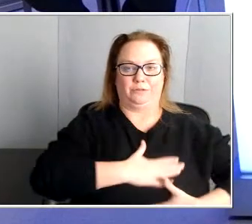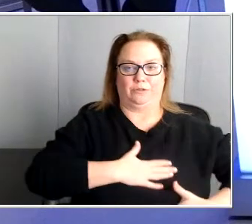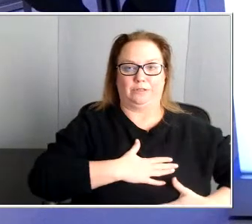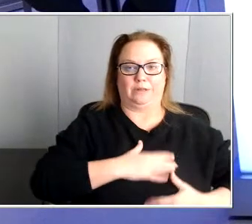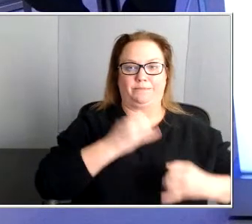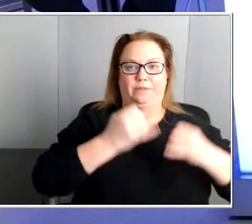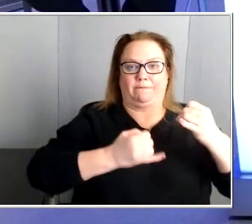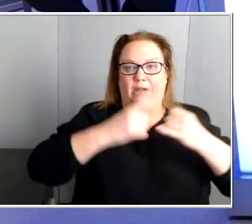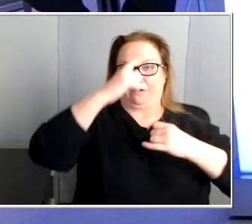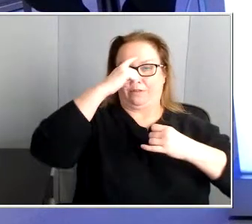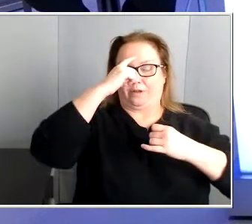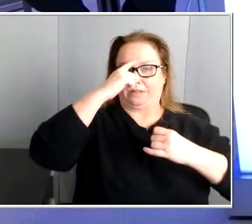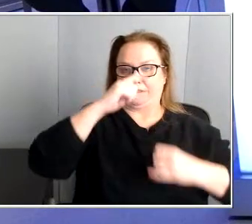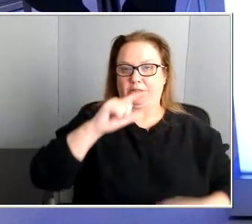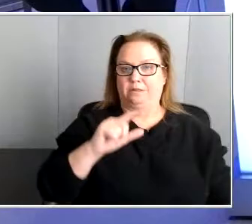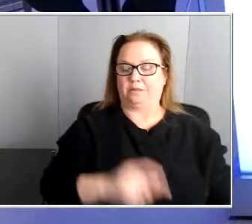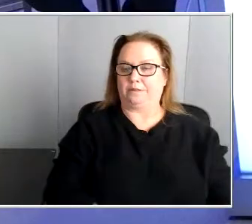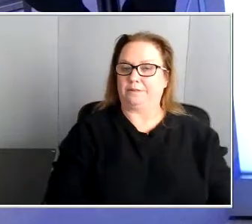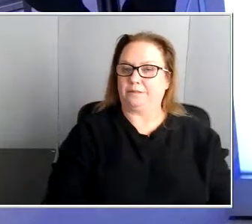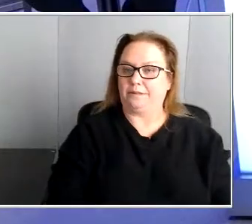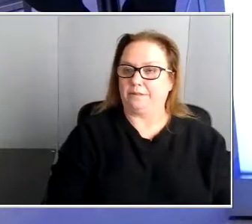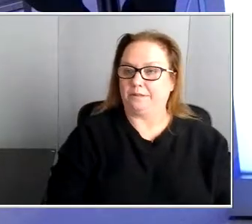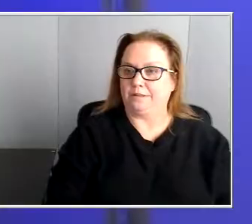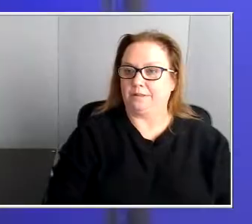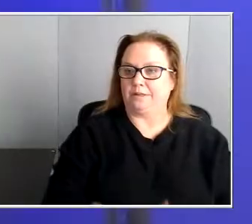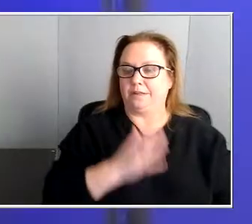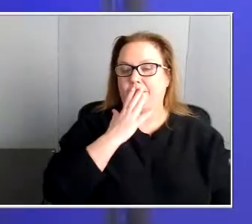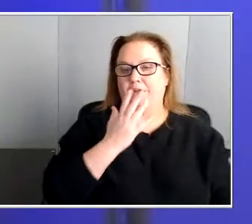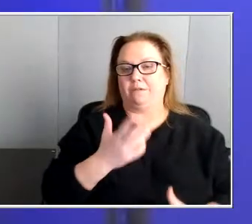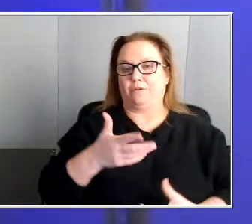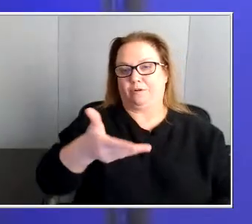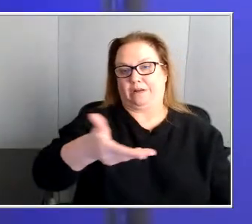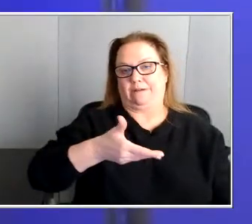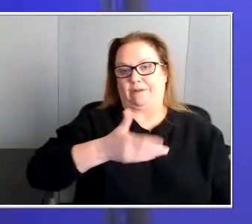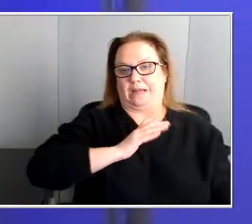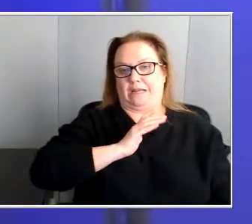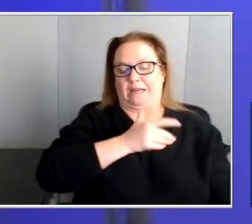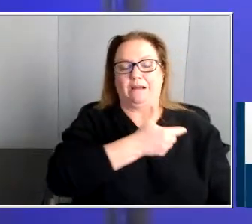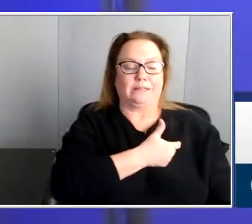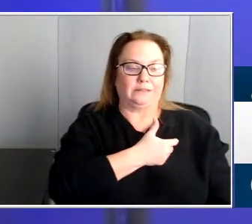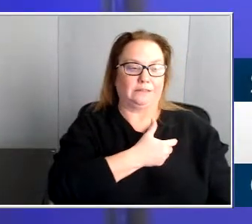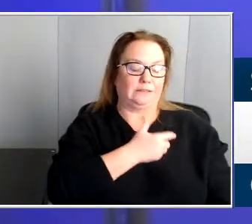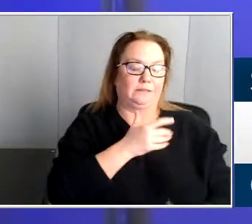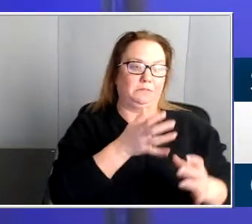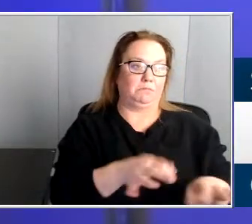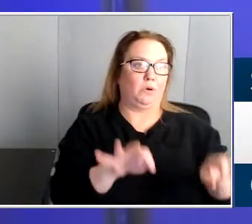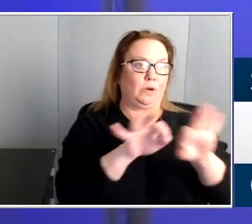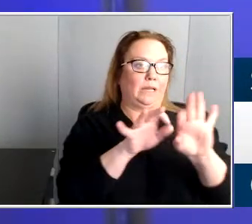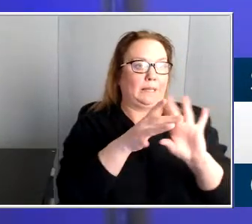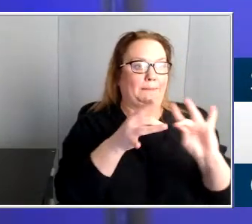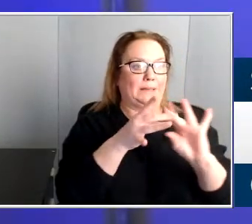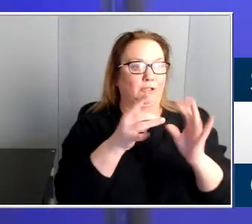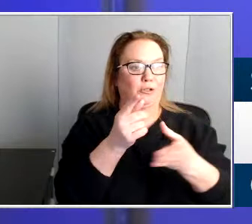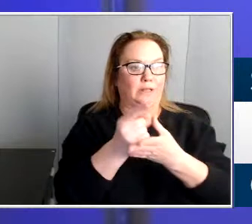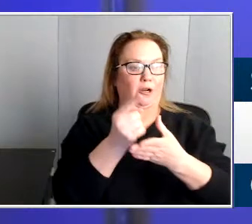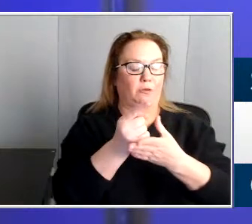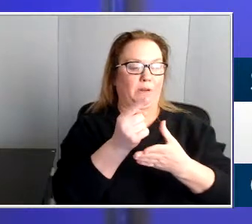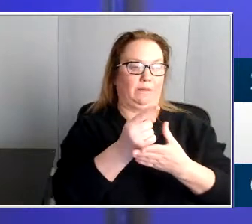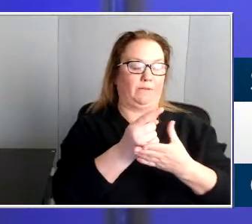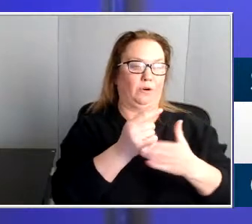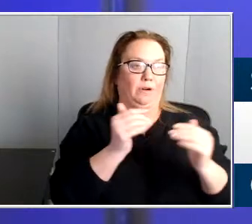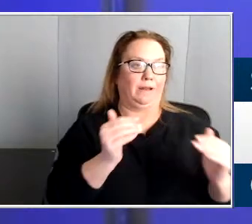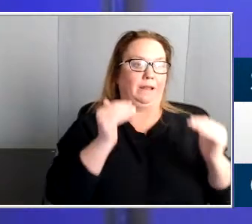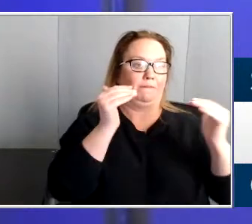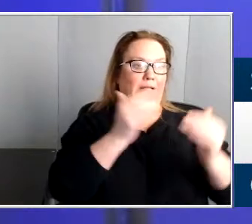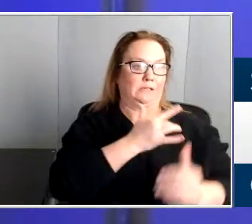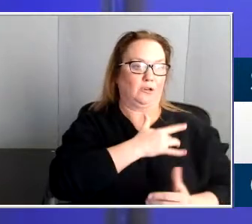from our guest, Dr. Danter. No, thank you very much for having us. I think it's important to get the message about what the therapies are for advanced heart failure out to the community,